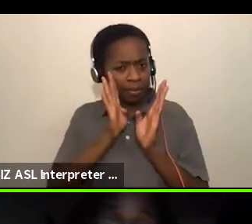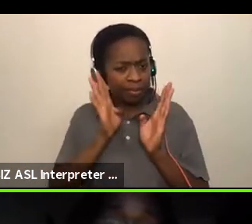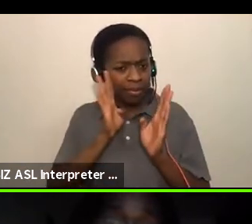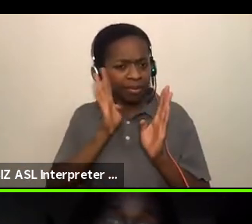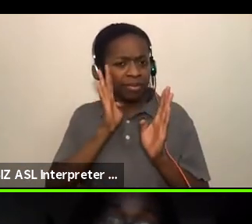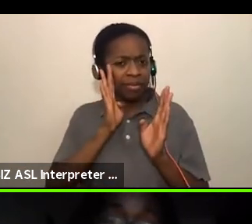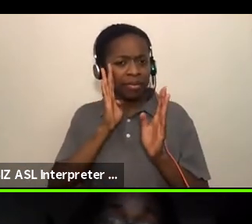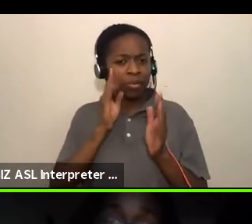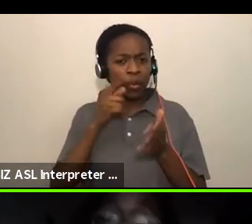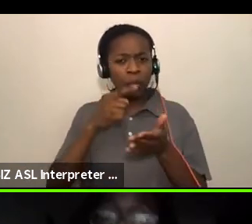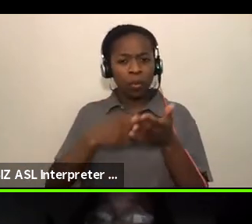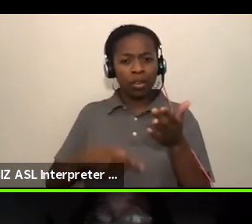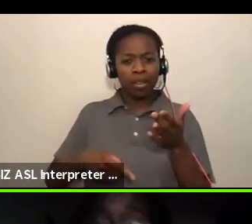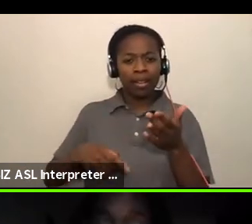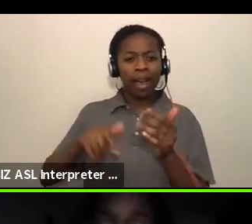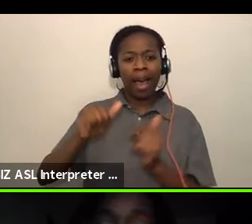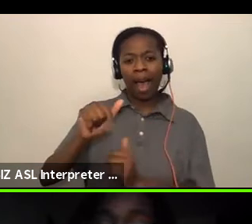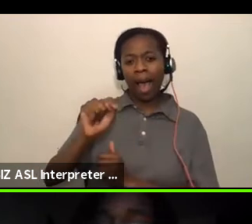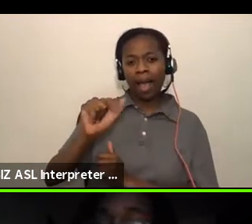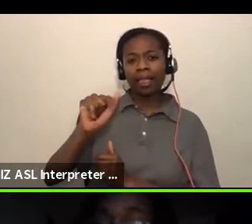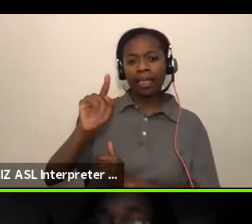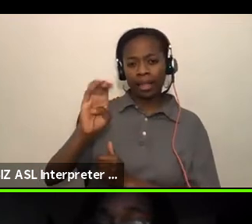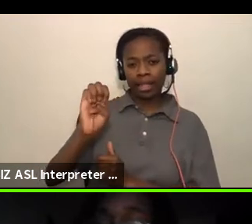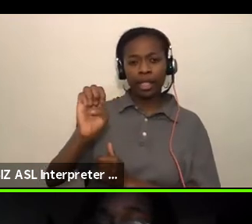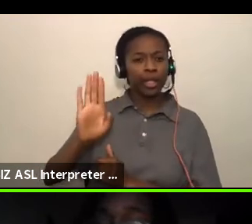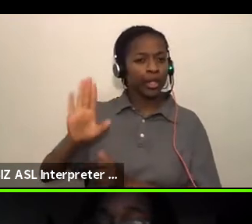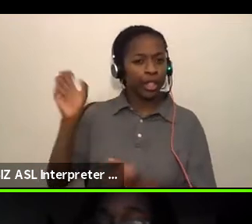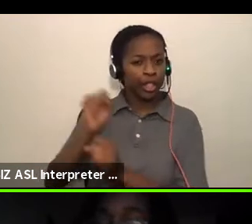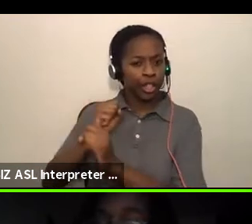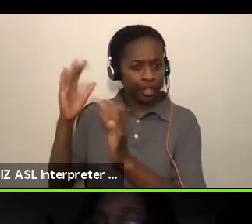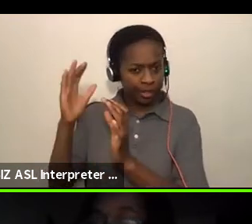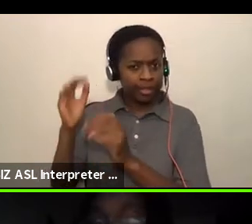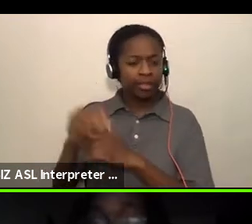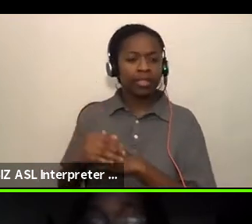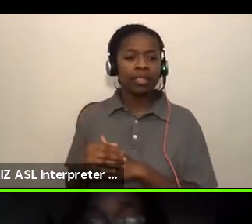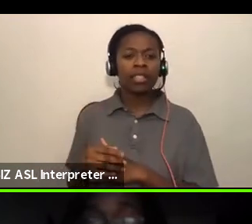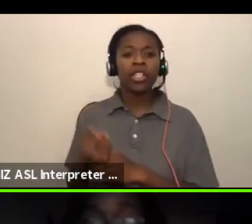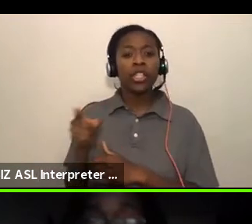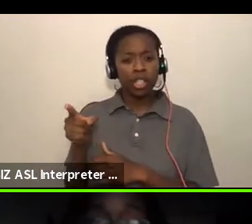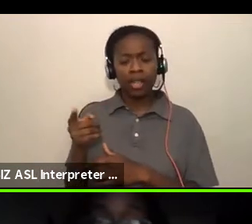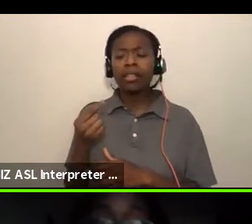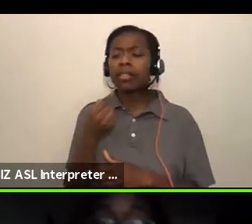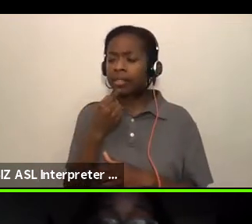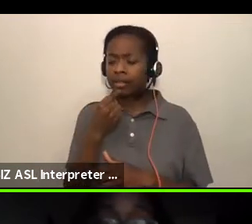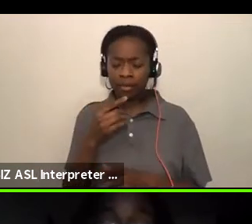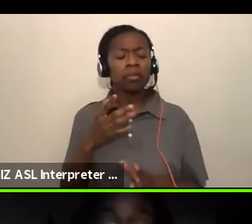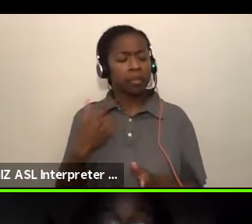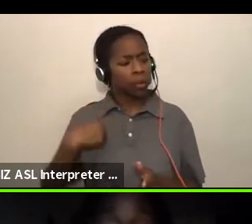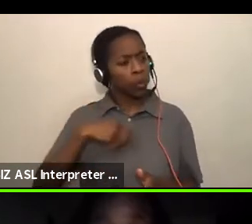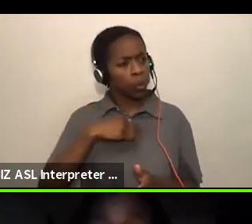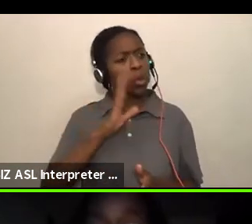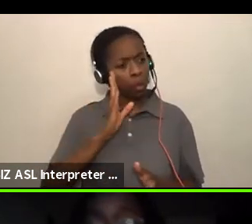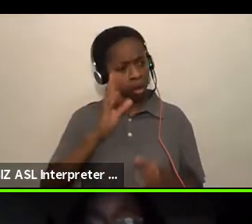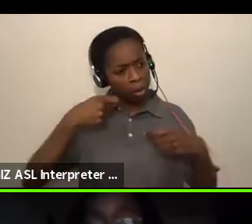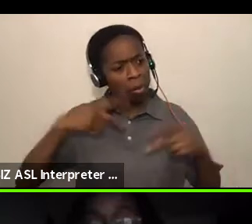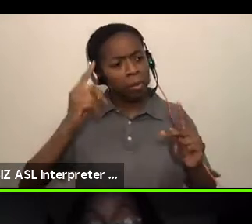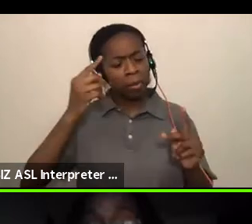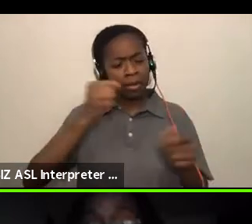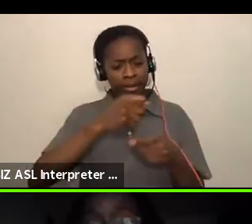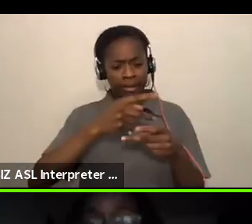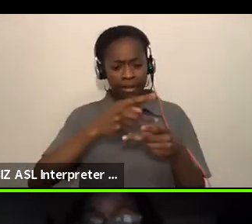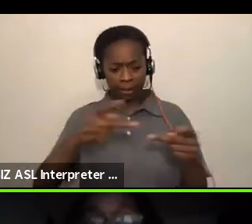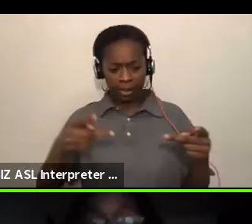Atlese was doing because she was re-envisioning that to say, we will provide, we'll provide spaces for us